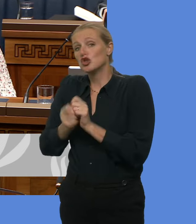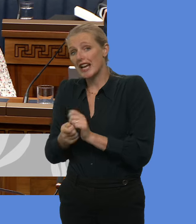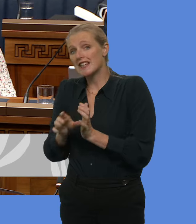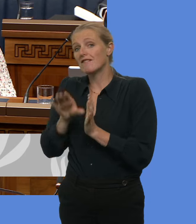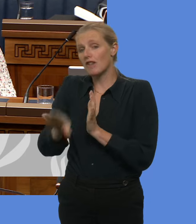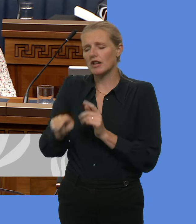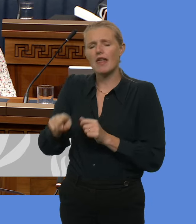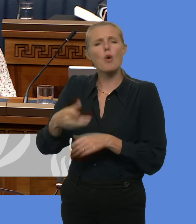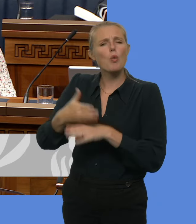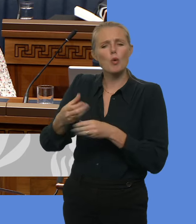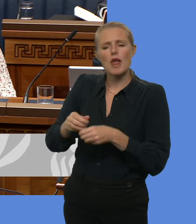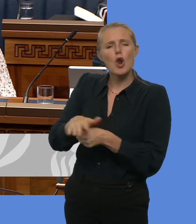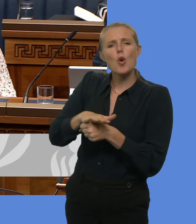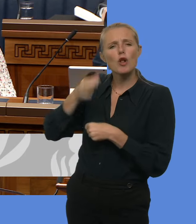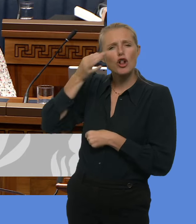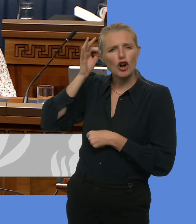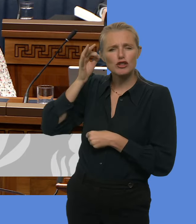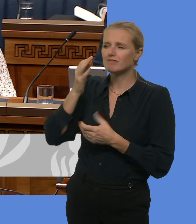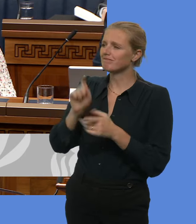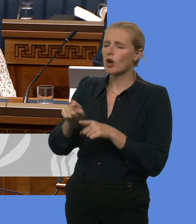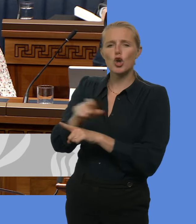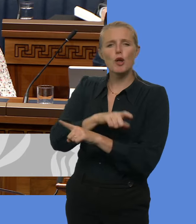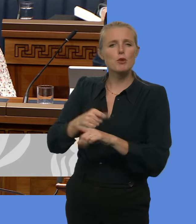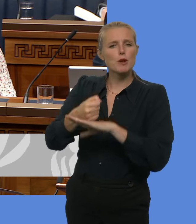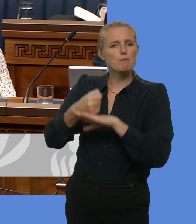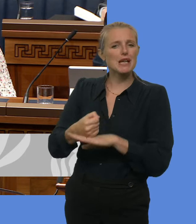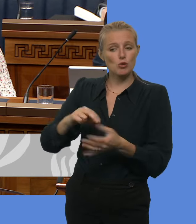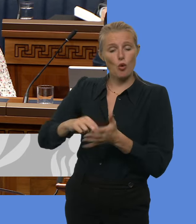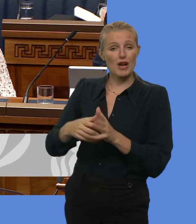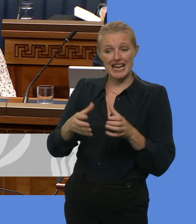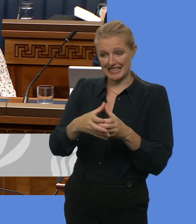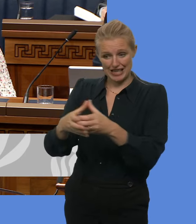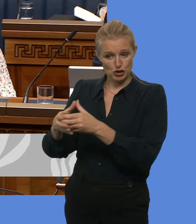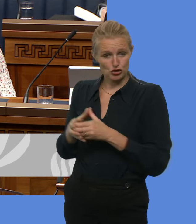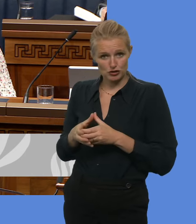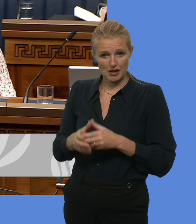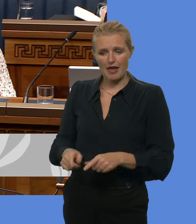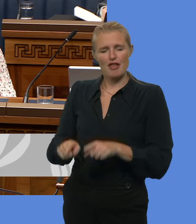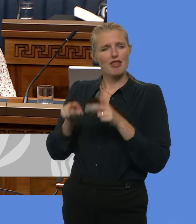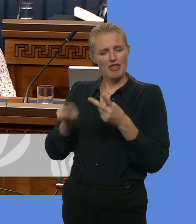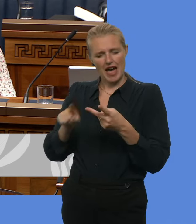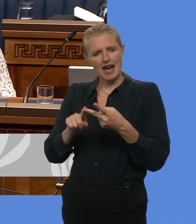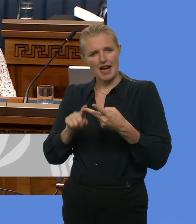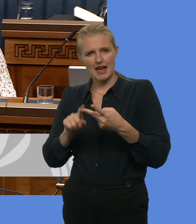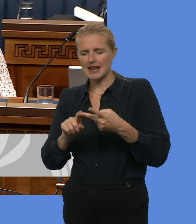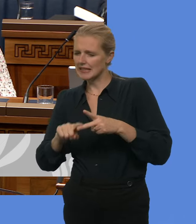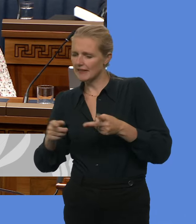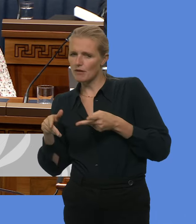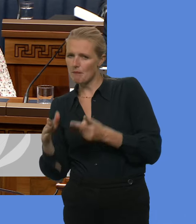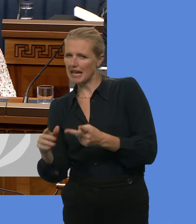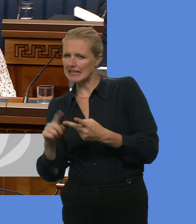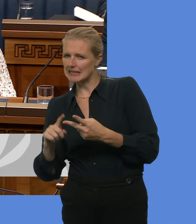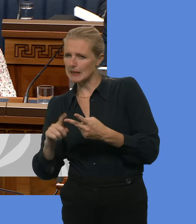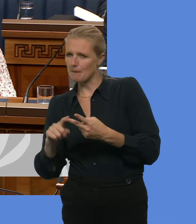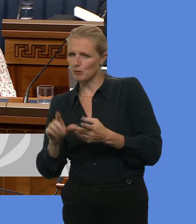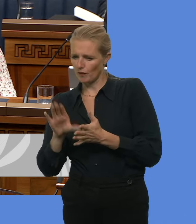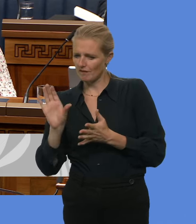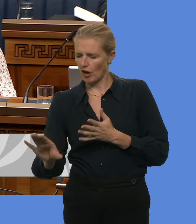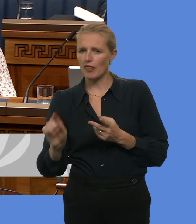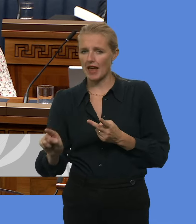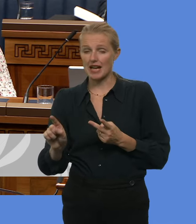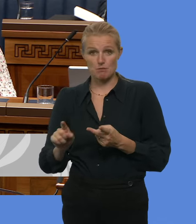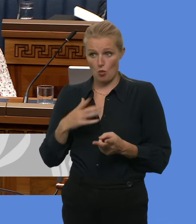with local councils and community-based organisations. That will have to be delivered through different mechanisms, but we are striving to get